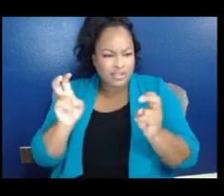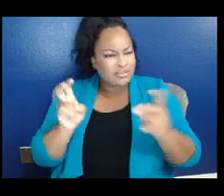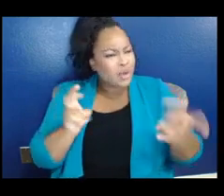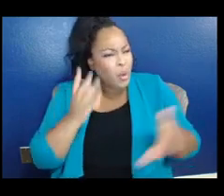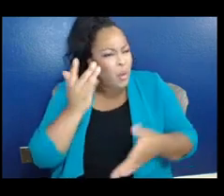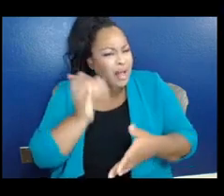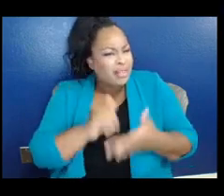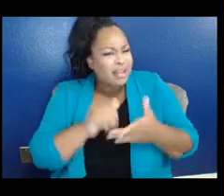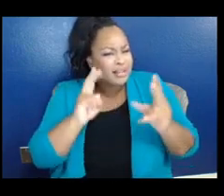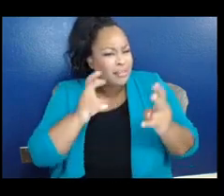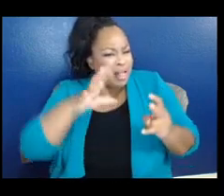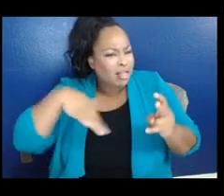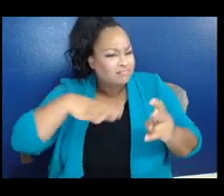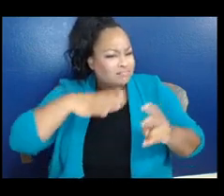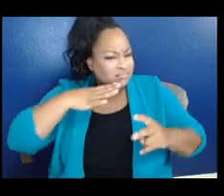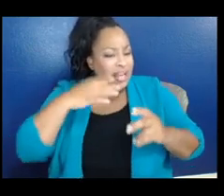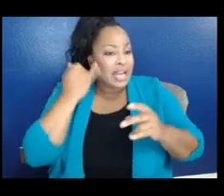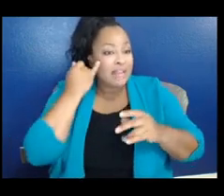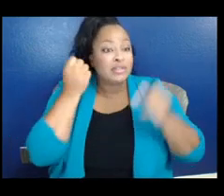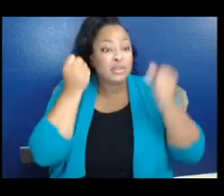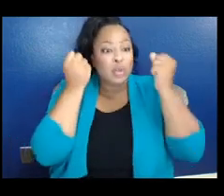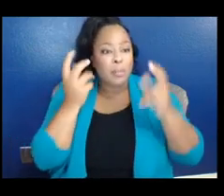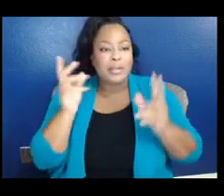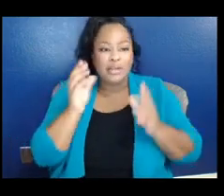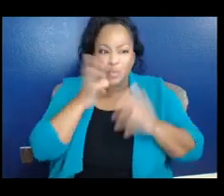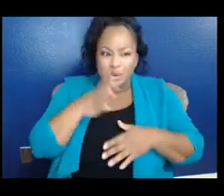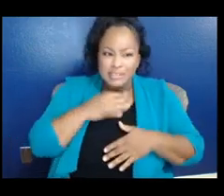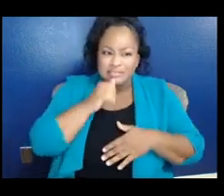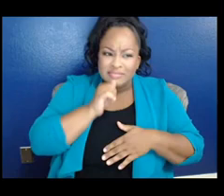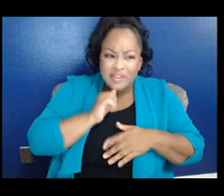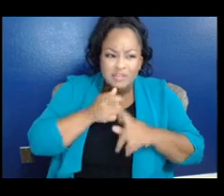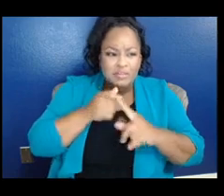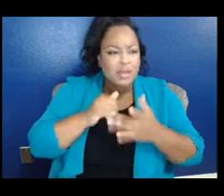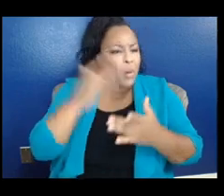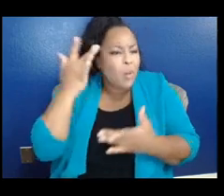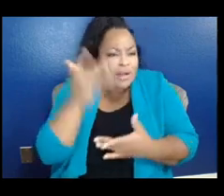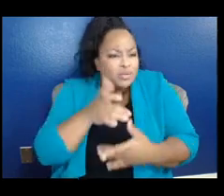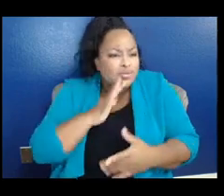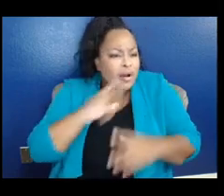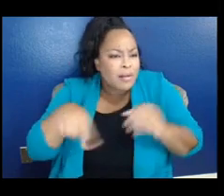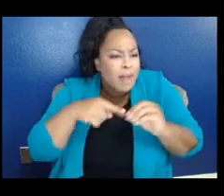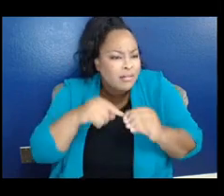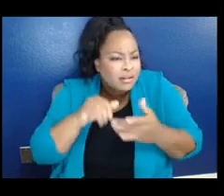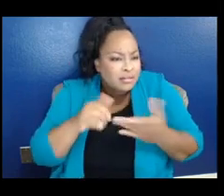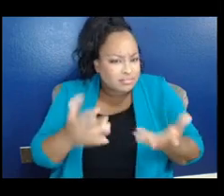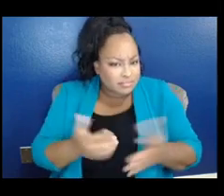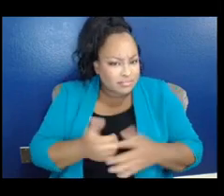topic of discussion? If so many women are suffering from it, why aren't we talking about it?